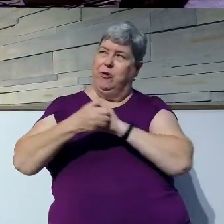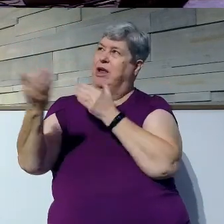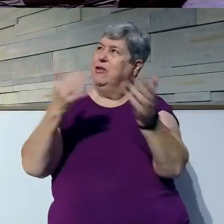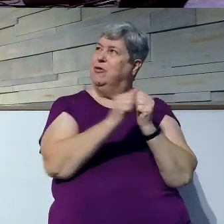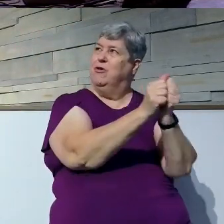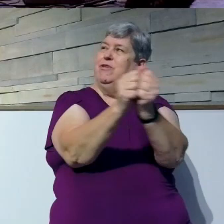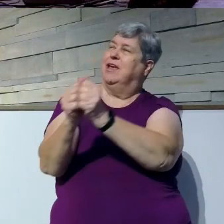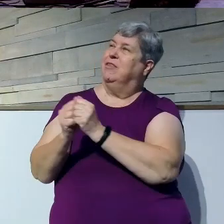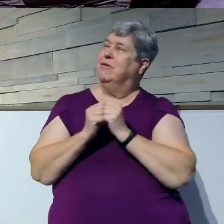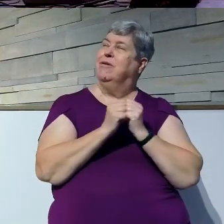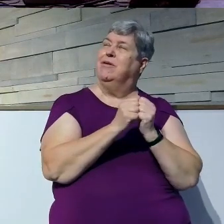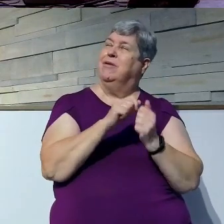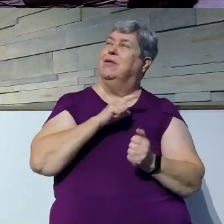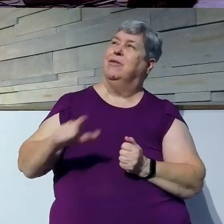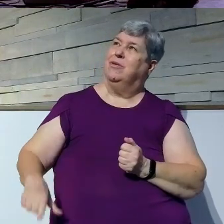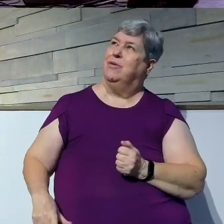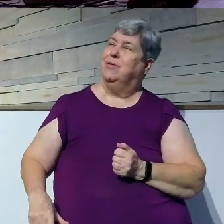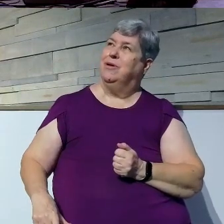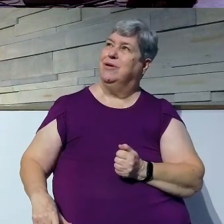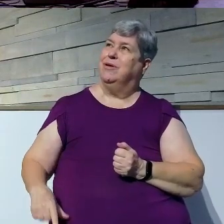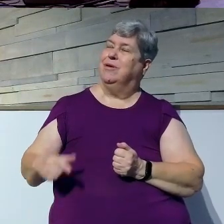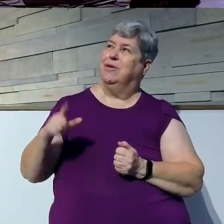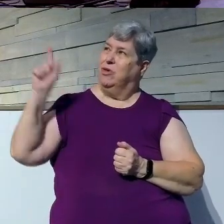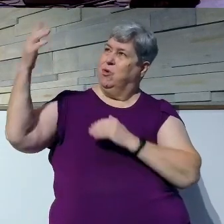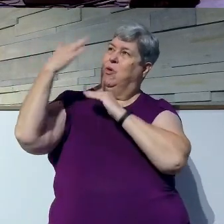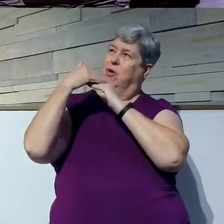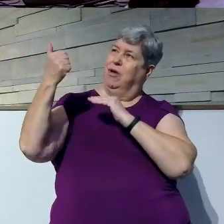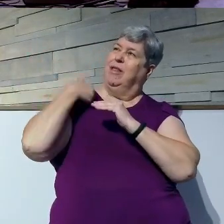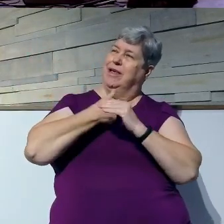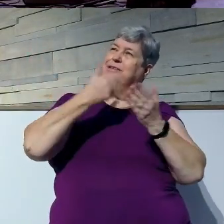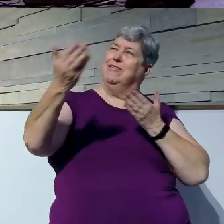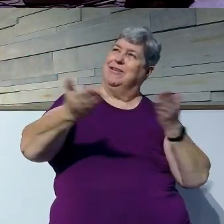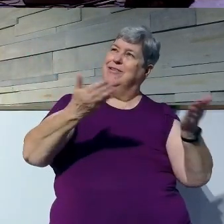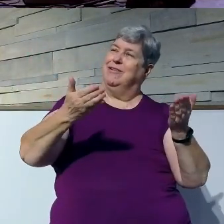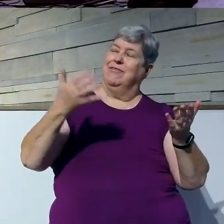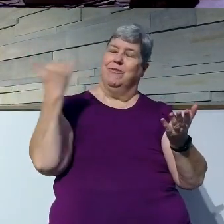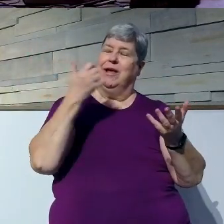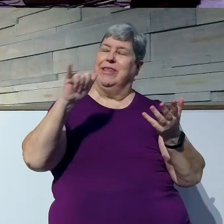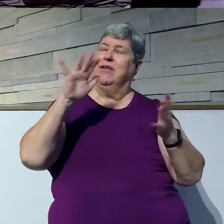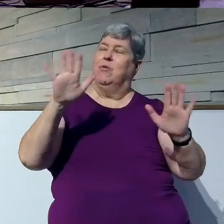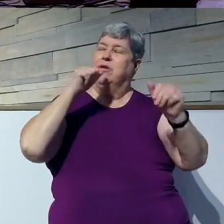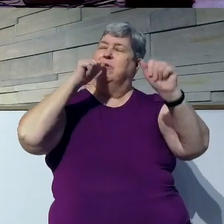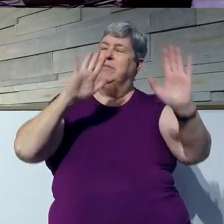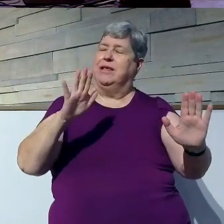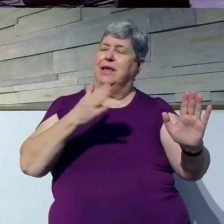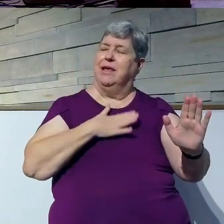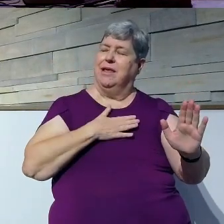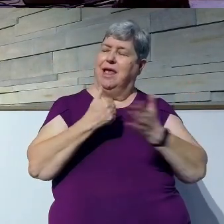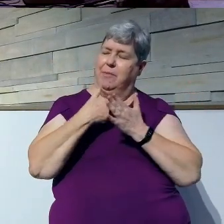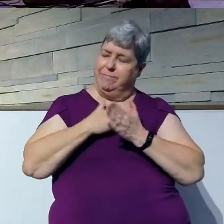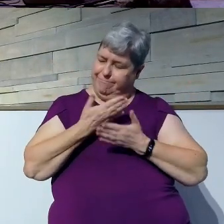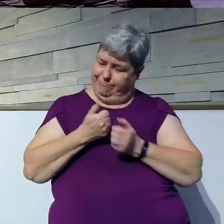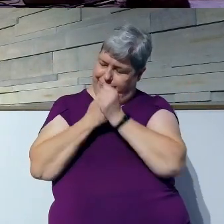another. Lord, the call upon us to serve is a blessing. May we heed that call. But